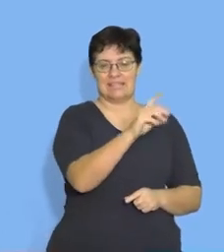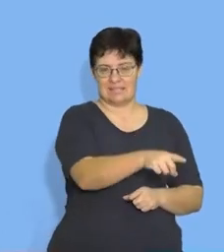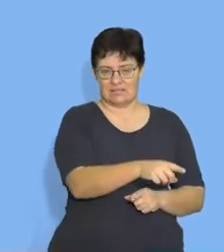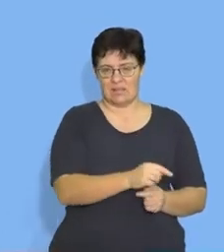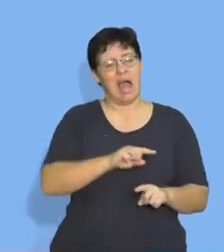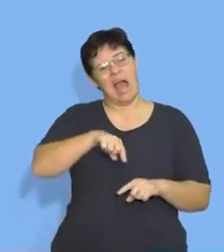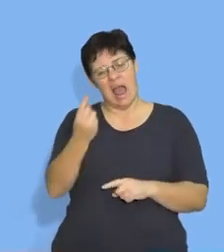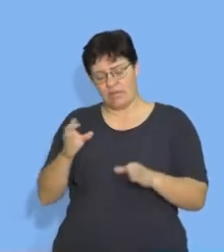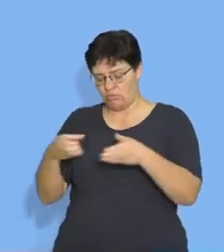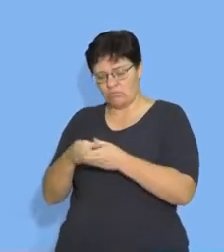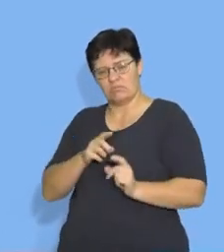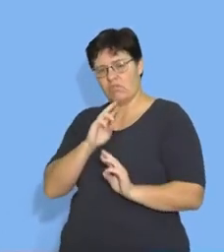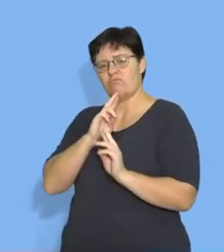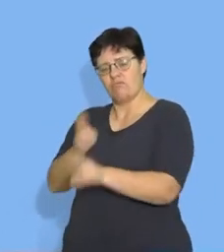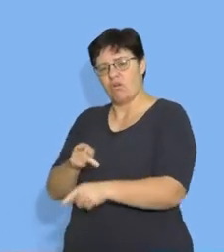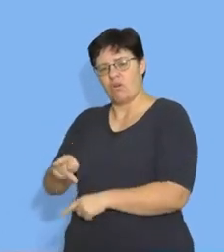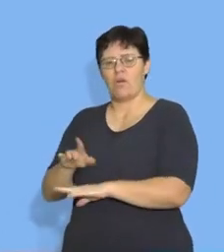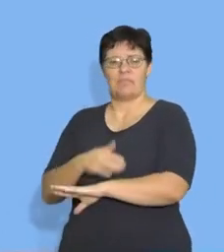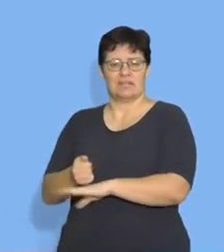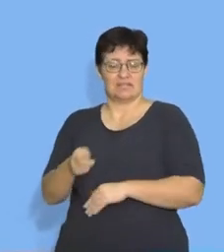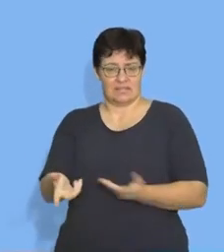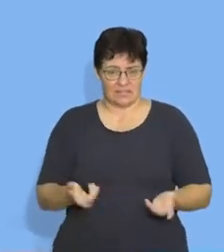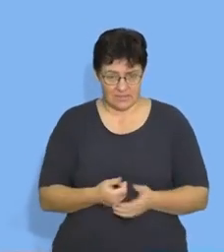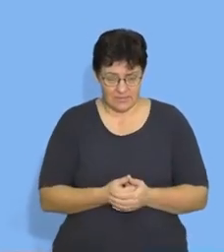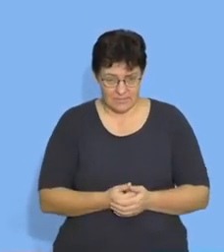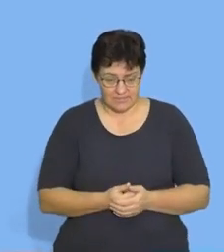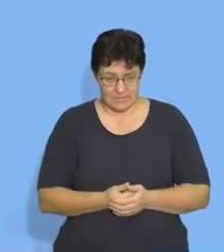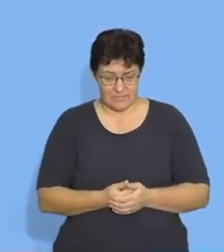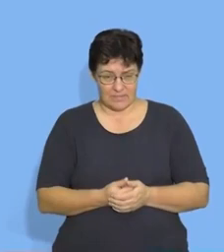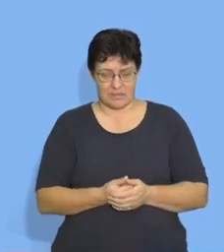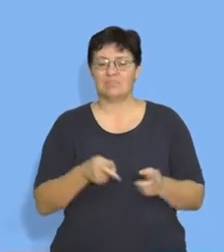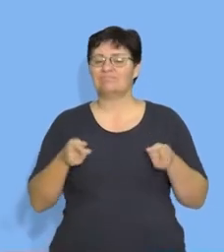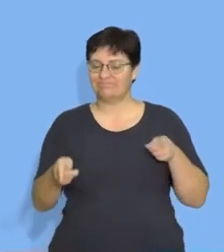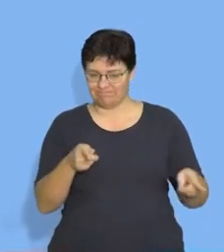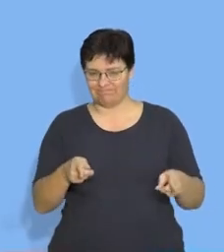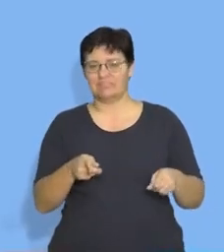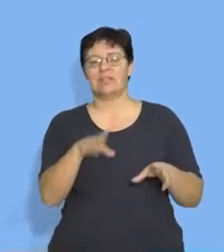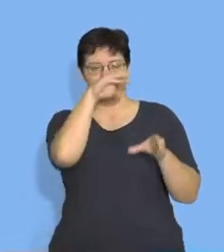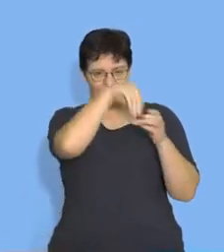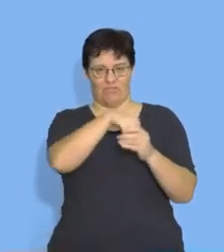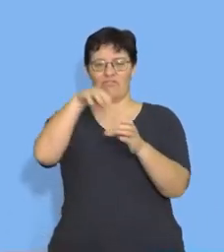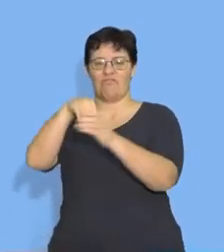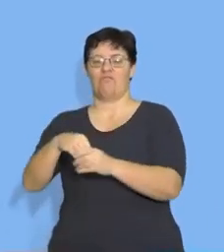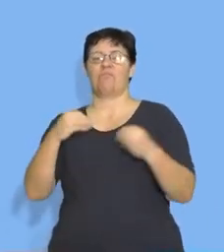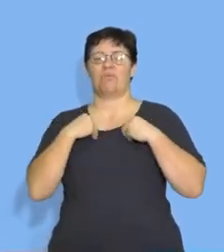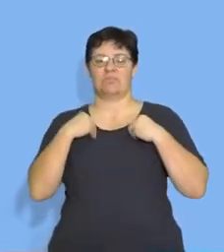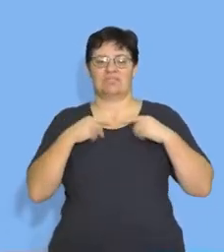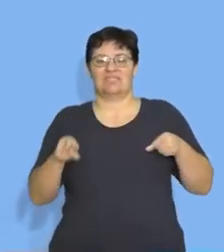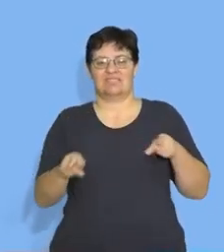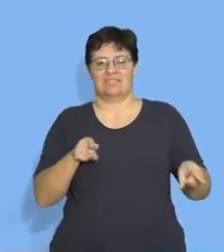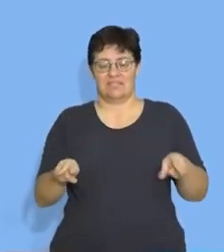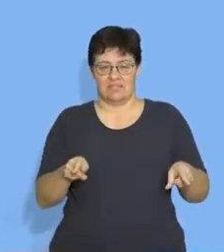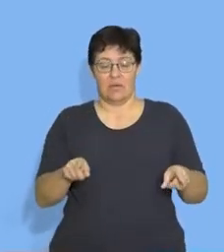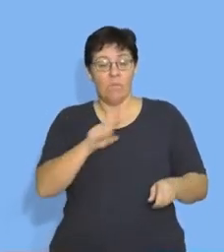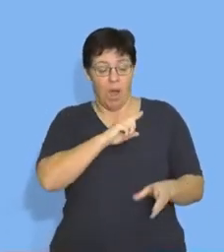others are referred to as, bases? Actually, that has a lot to do with the properties, because based on the properties, we want